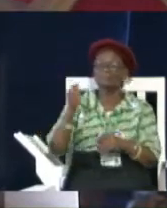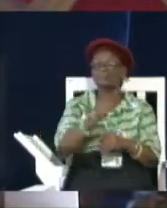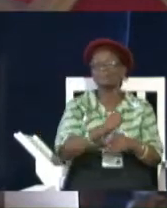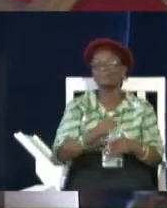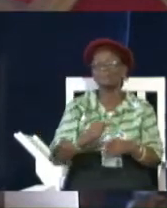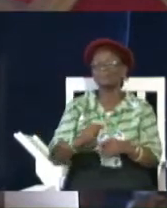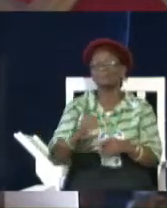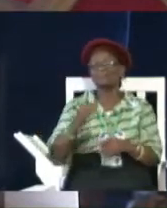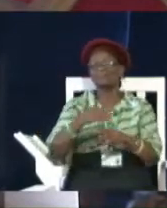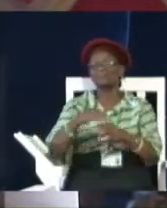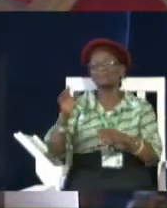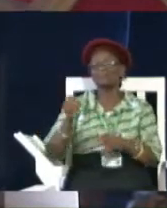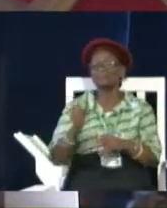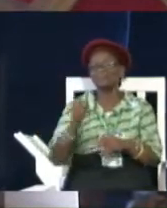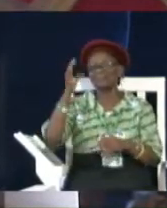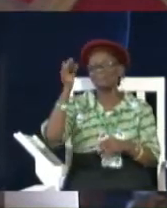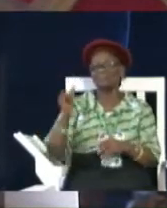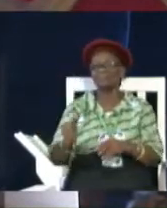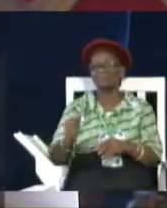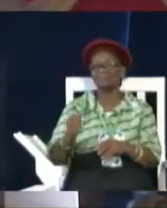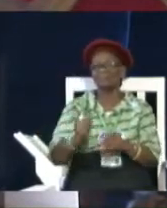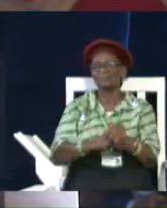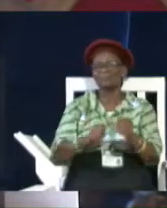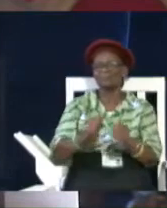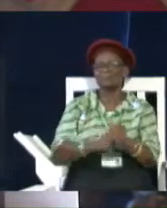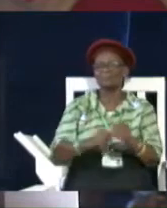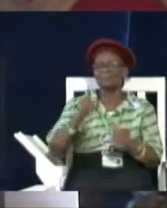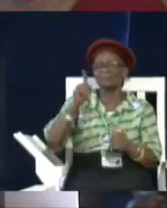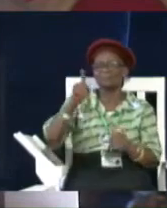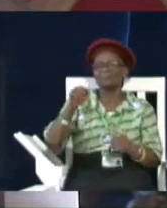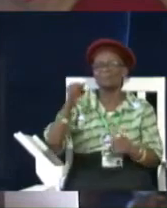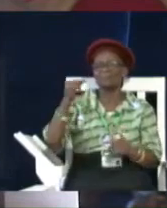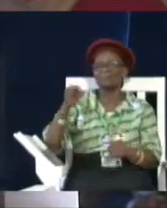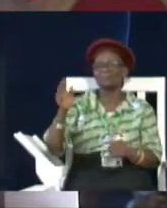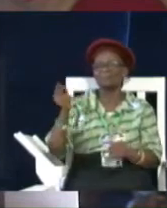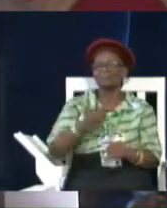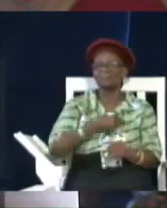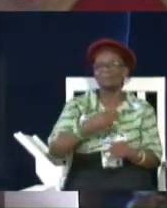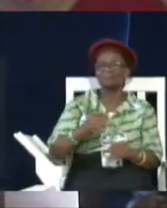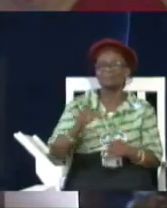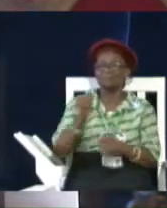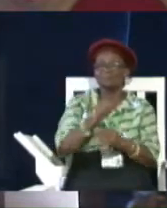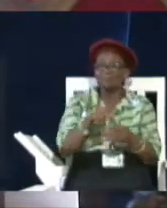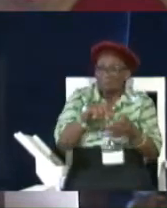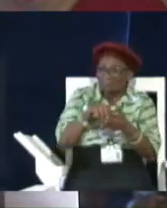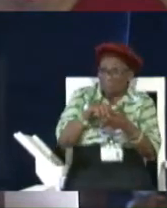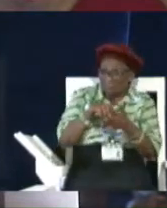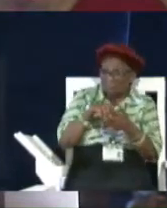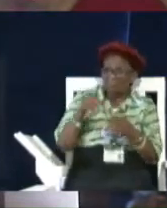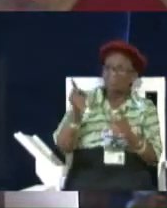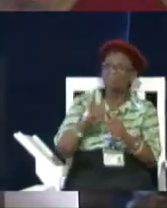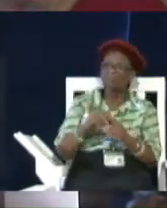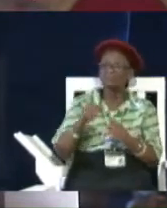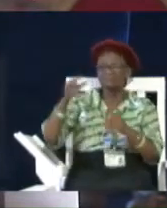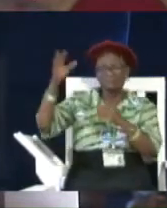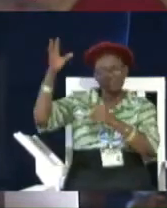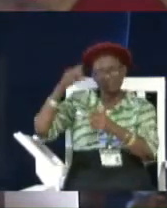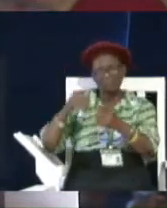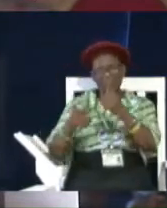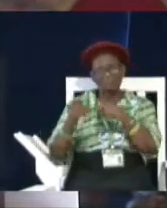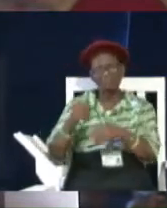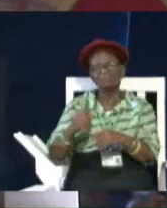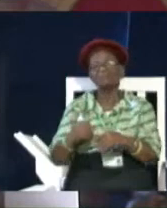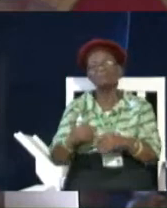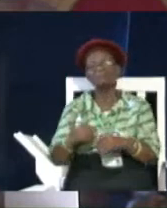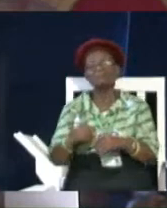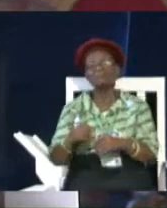Every one of us stood still until the light came back, because you suddenly discover that you don't even